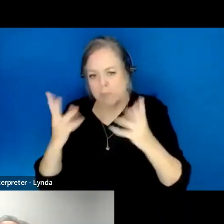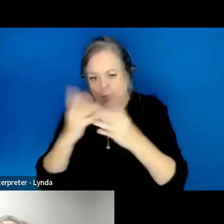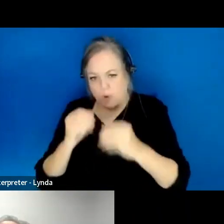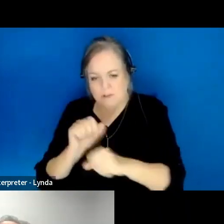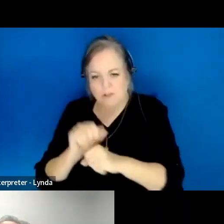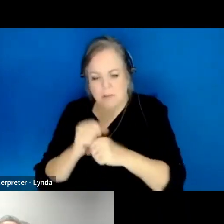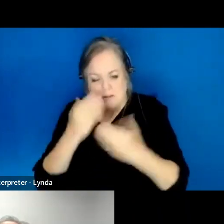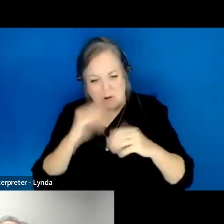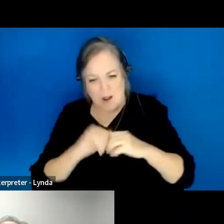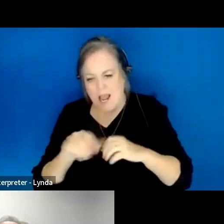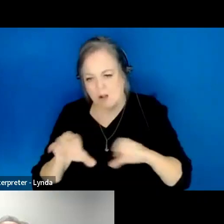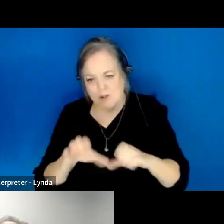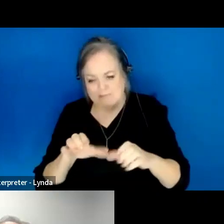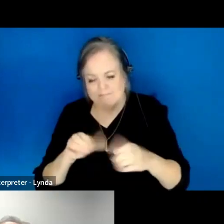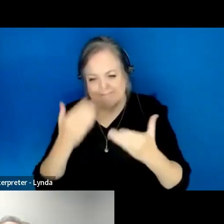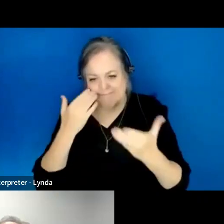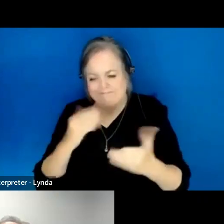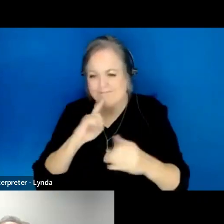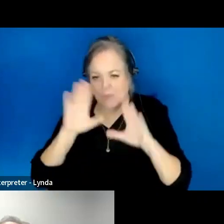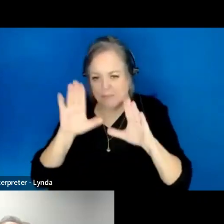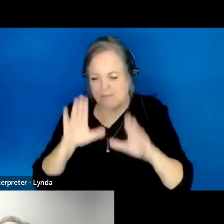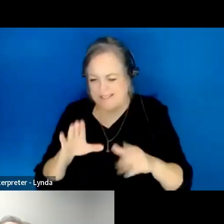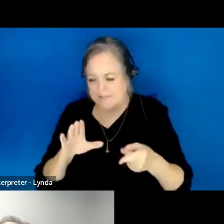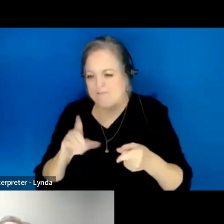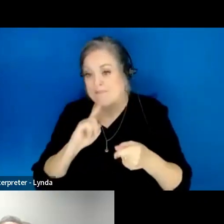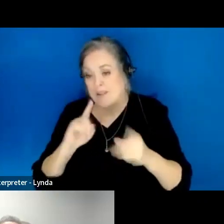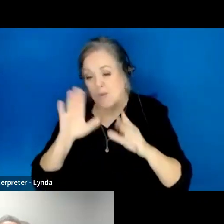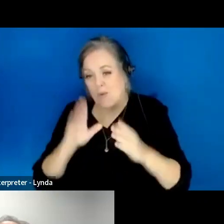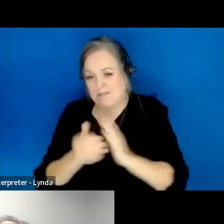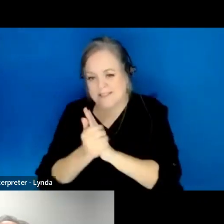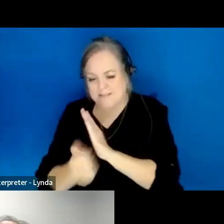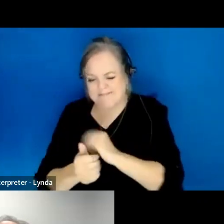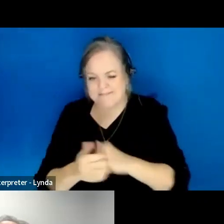know how you do it. It's amazing. It's a wonderful skill.